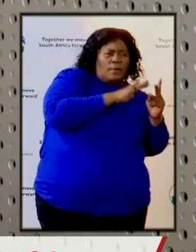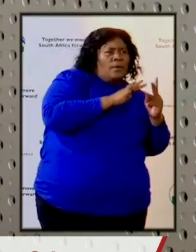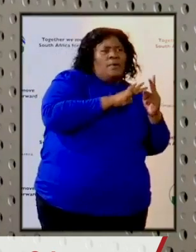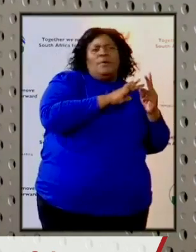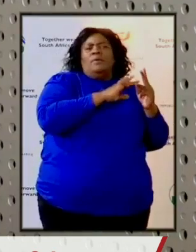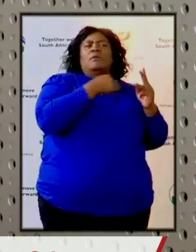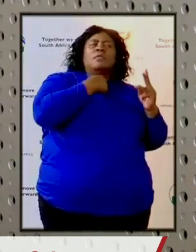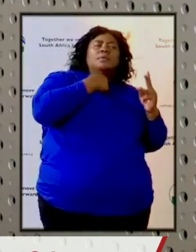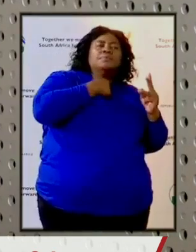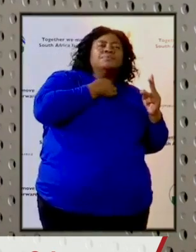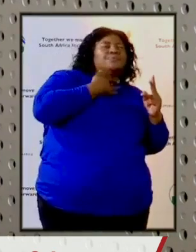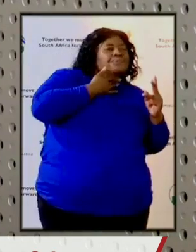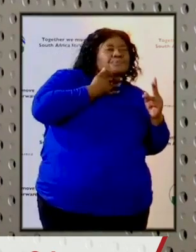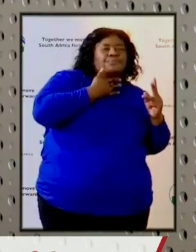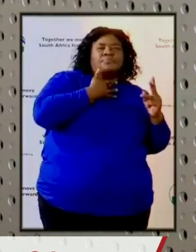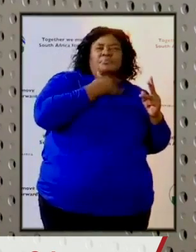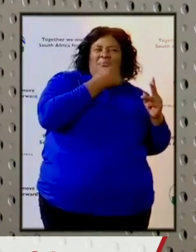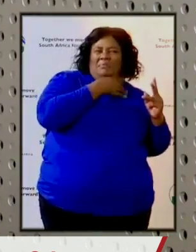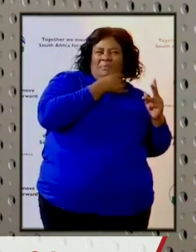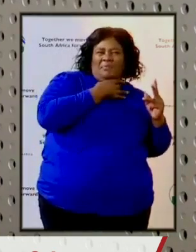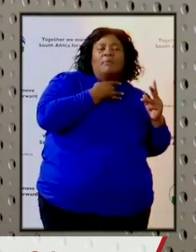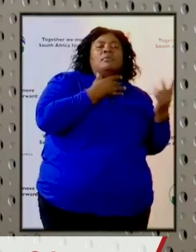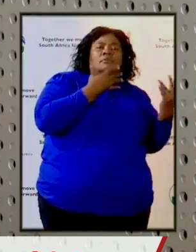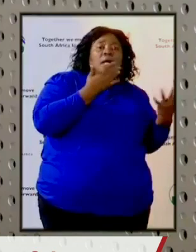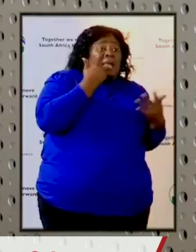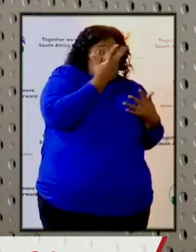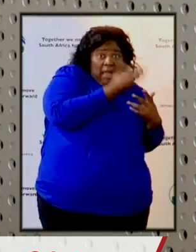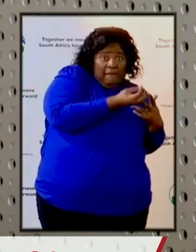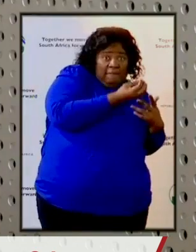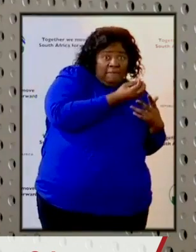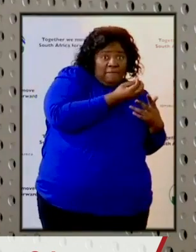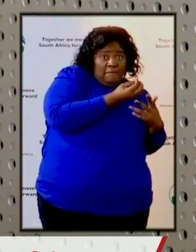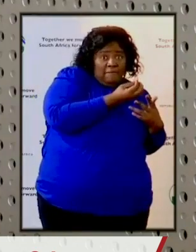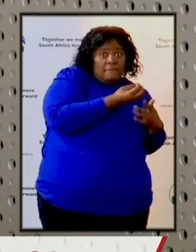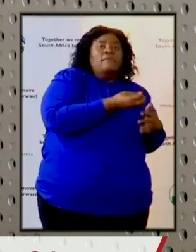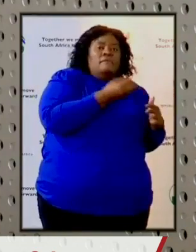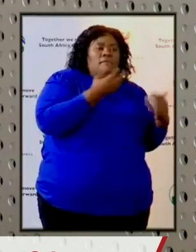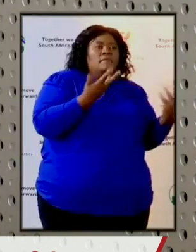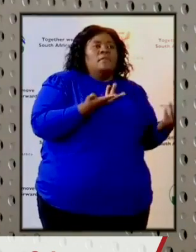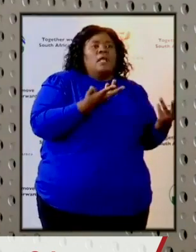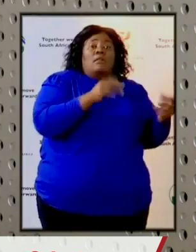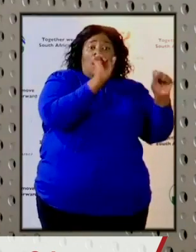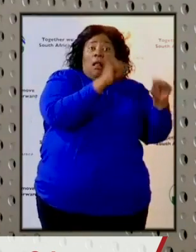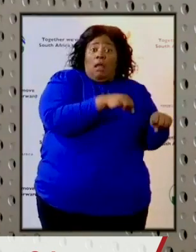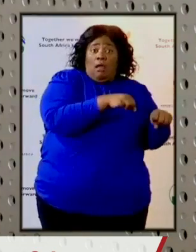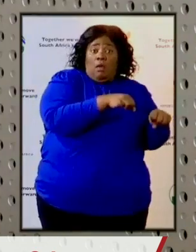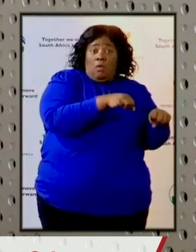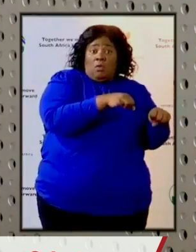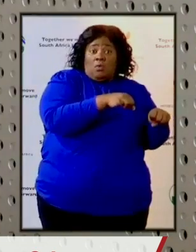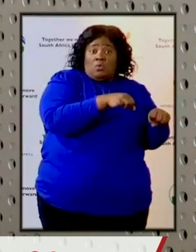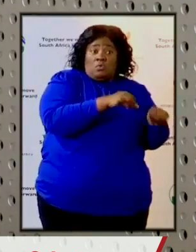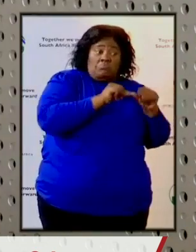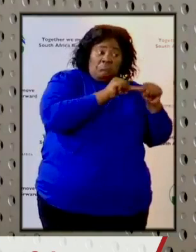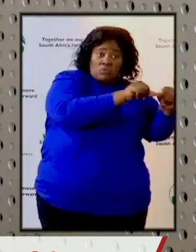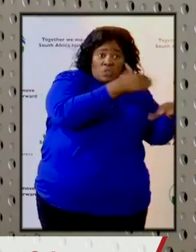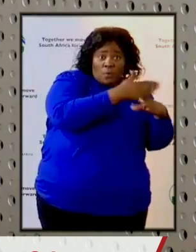sore throat, all those things. And if they do, then they should not be allowed to